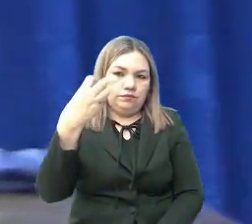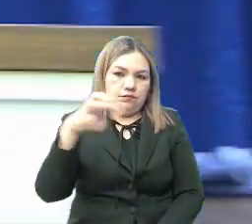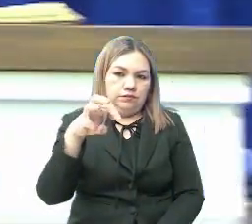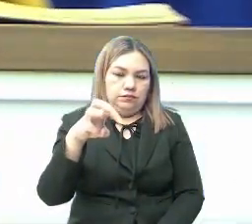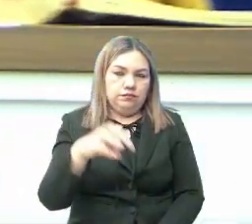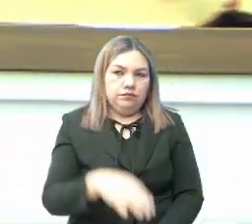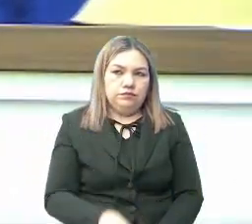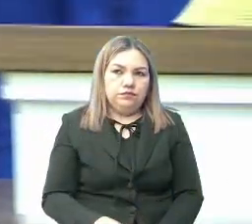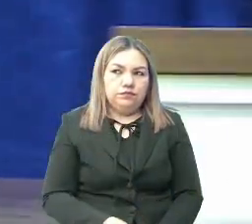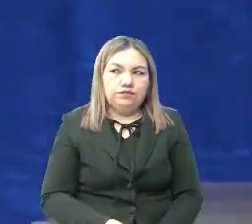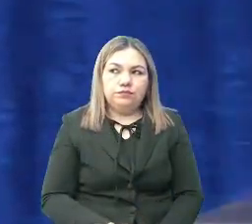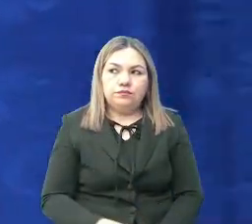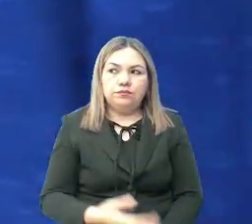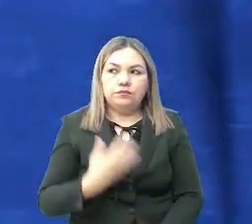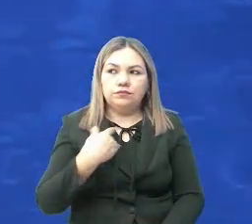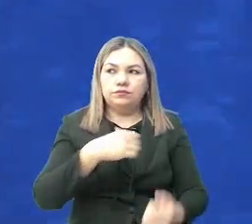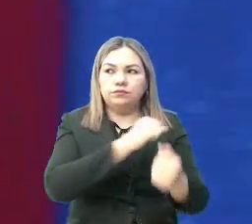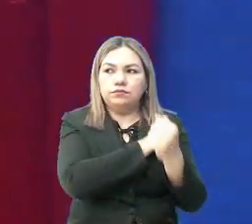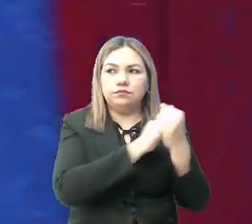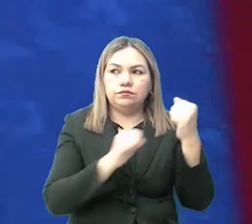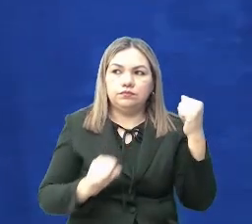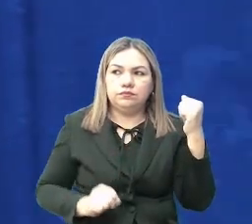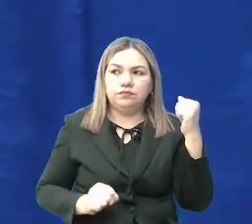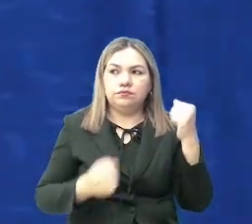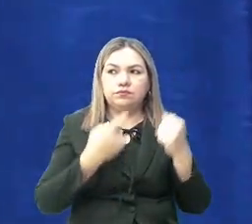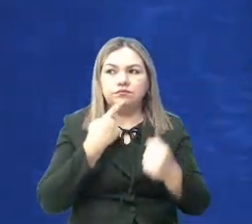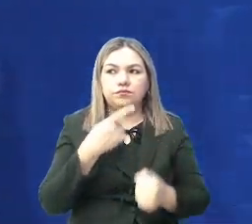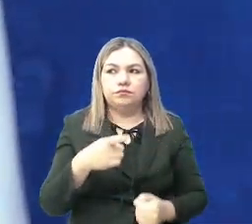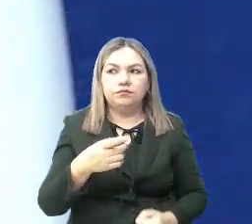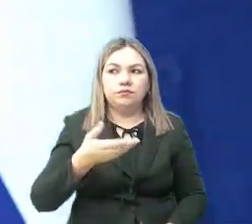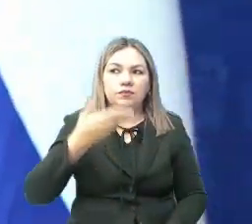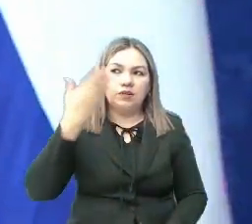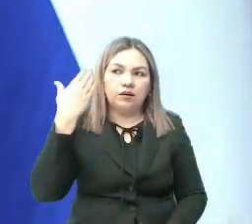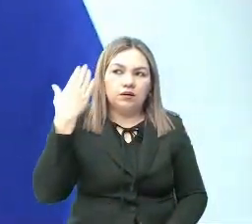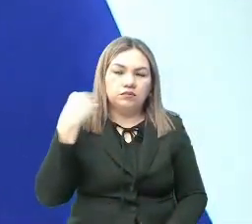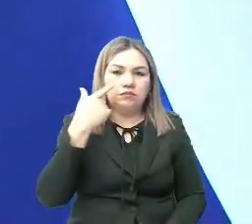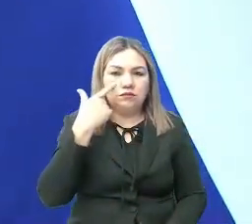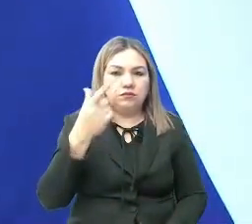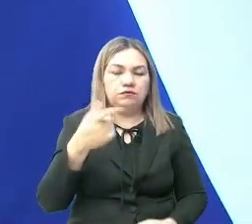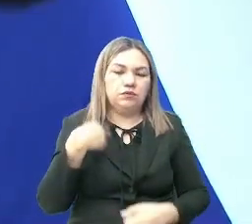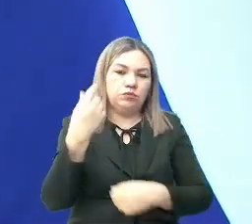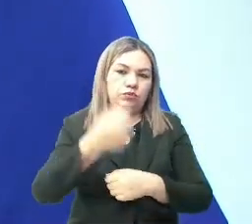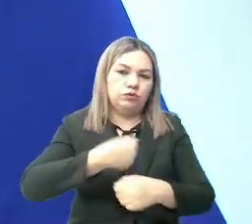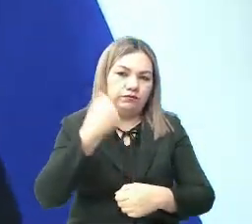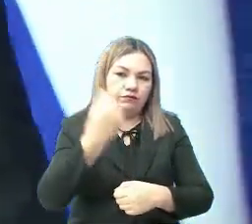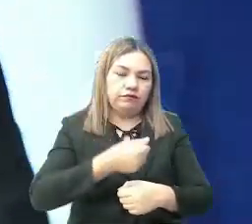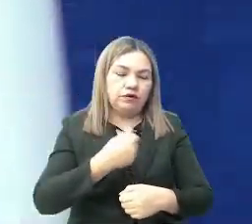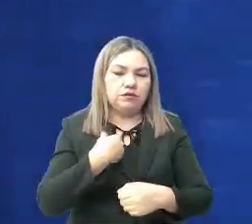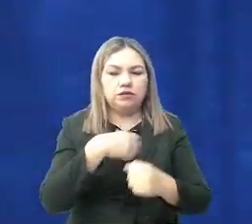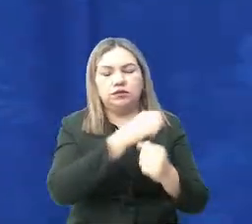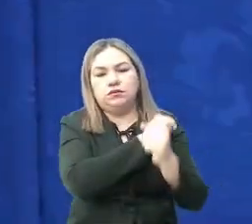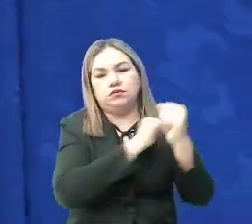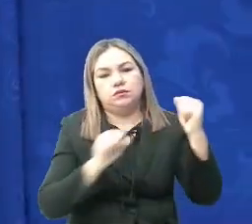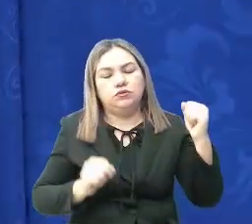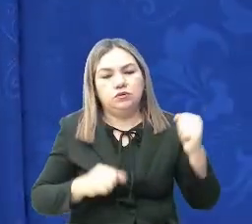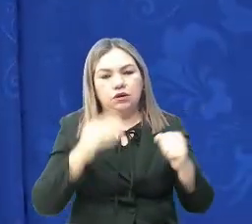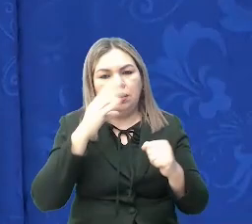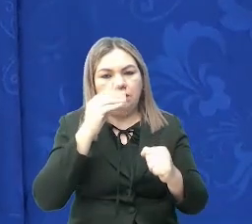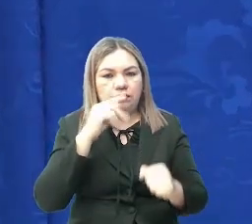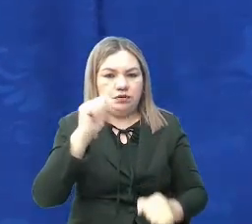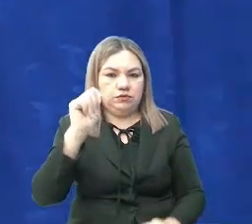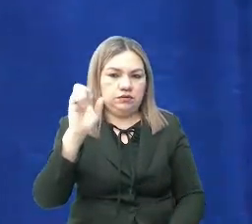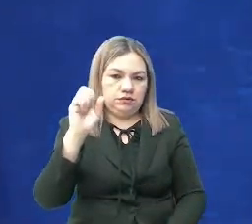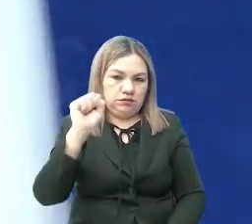Amen. So say with me, when the Lord says, before I have given you as a prophet, the Lord was speaking